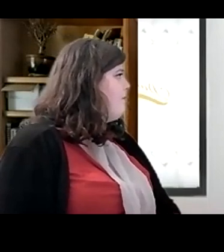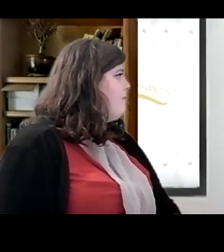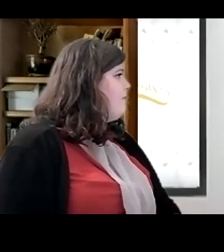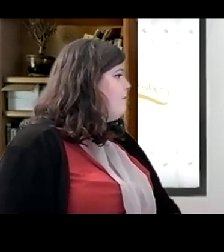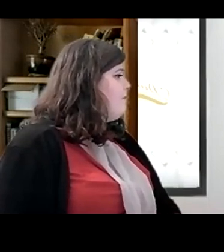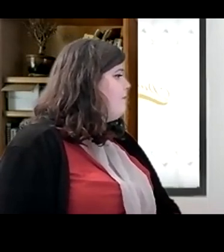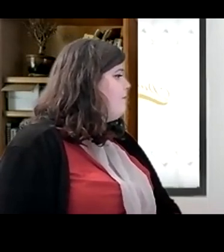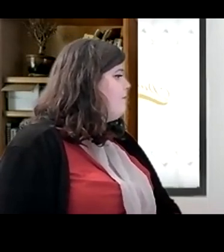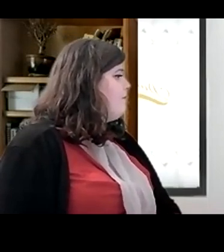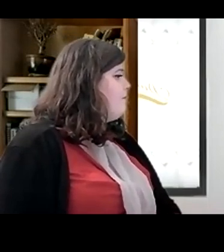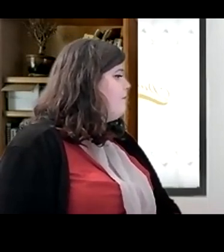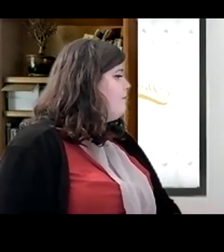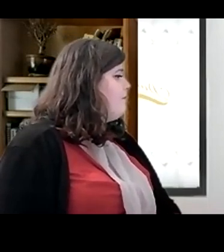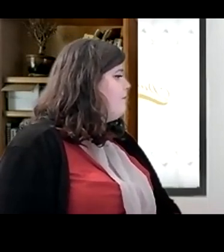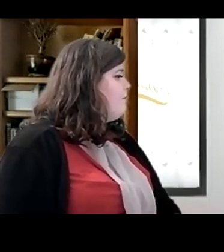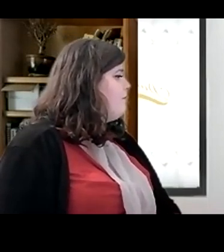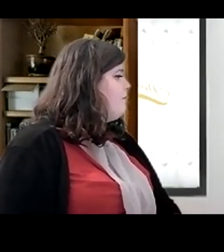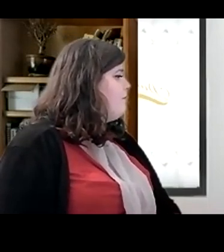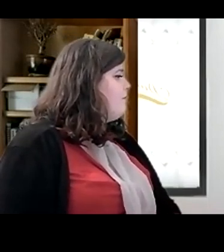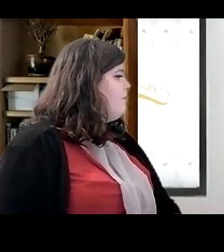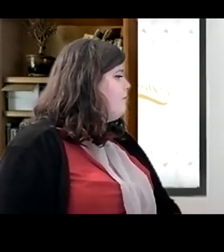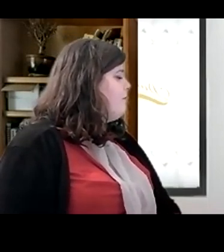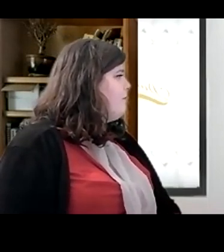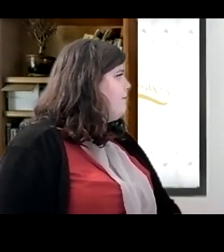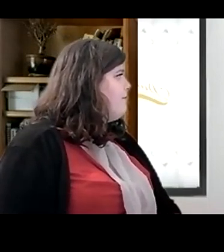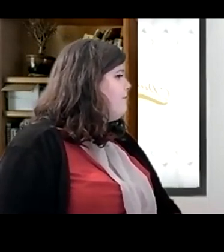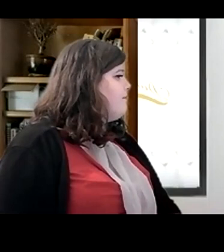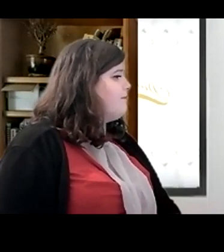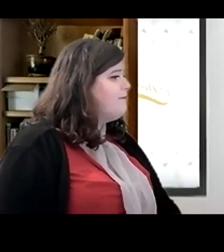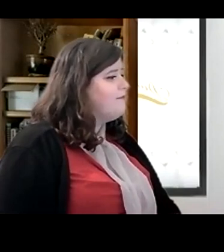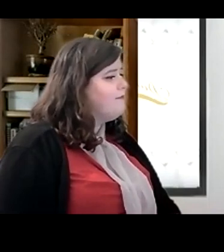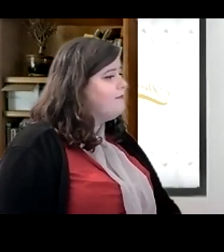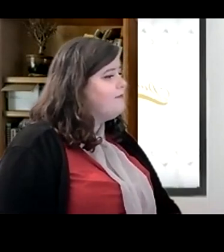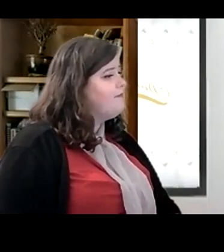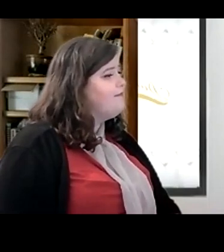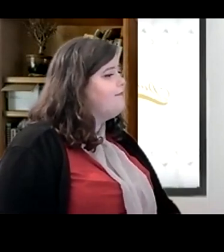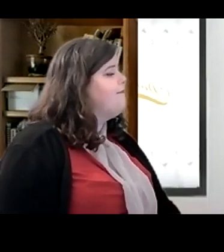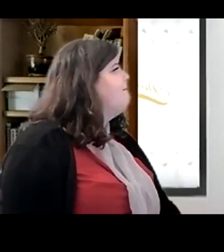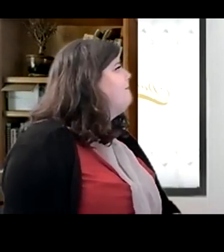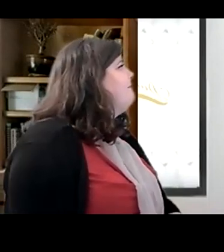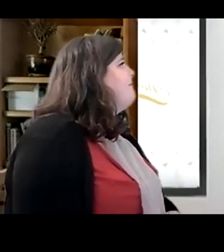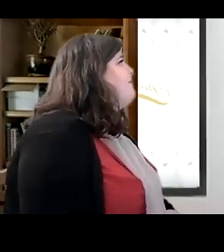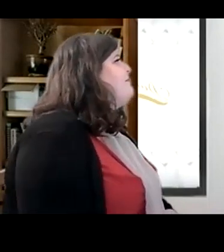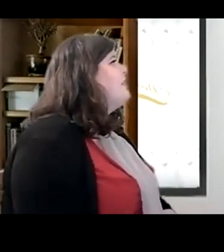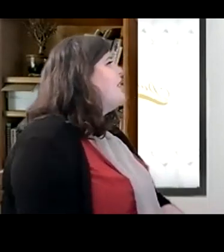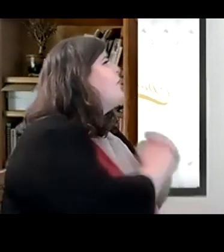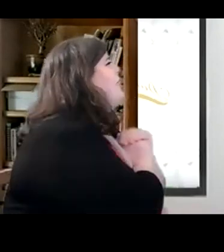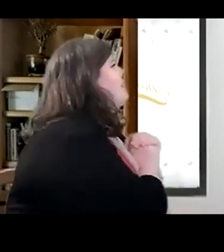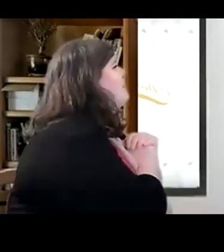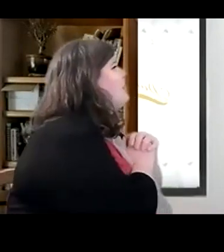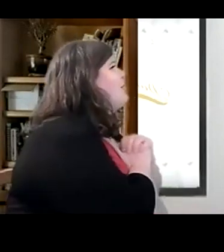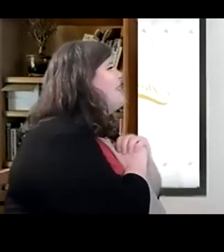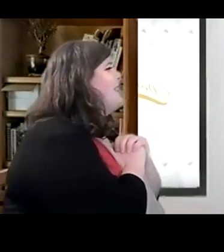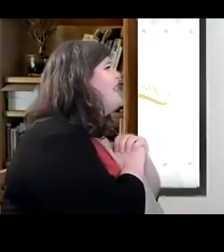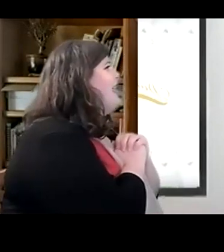If the banks are the ones that put us in this mess, it's only right for them to get us out of it. Oh,